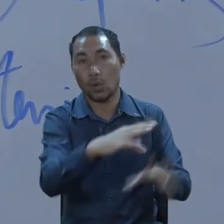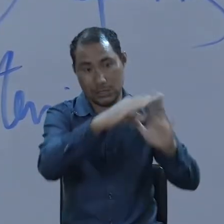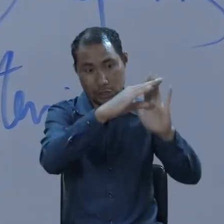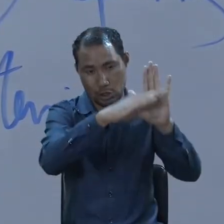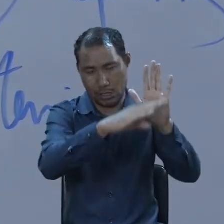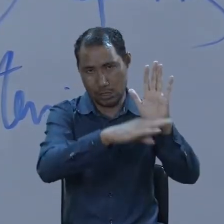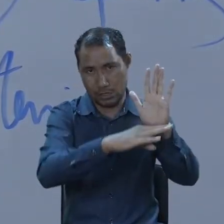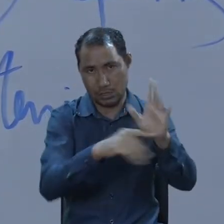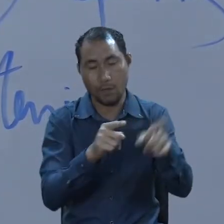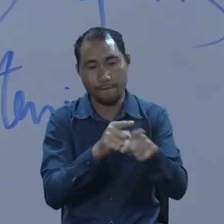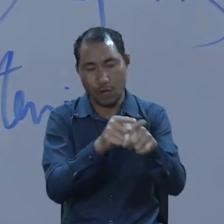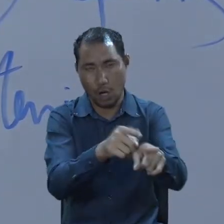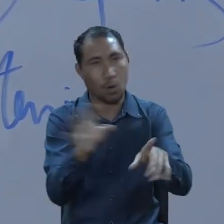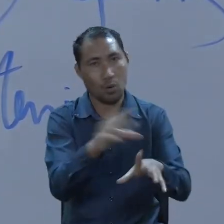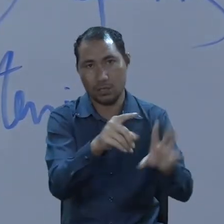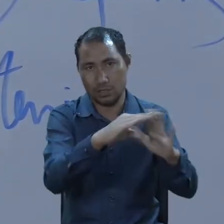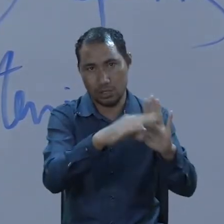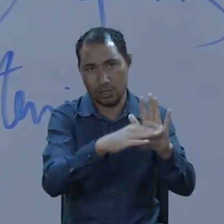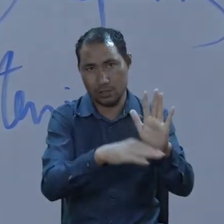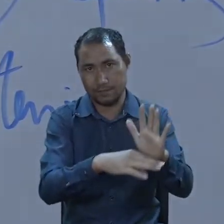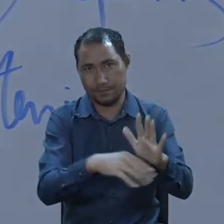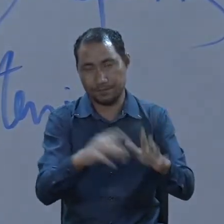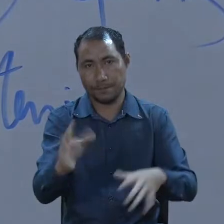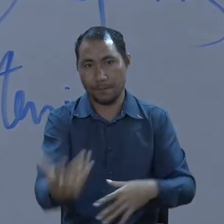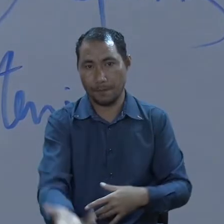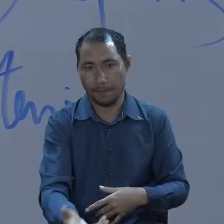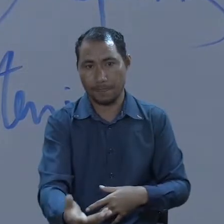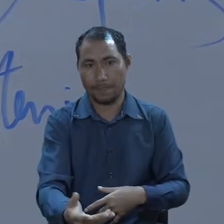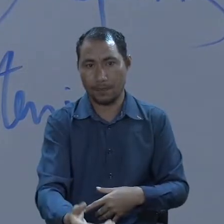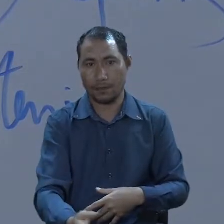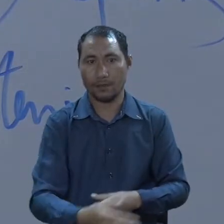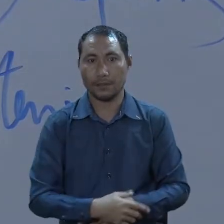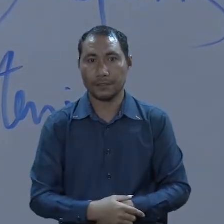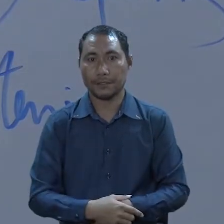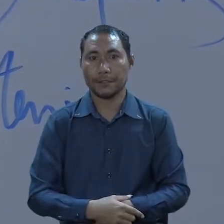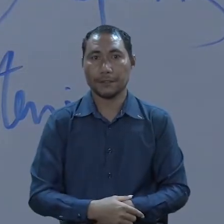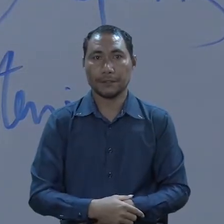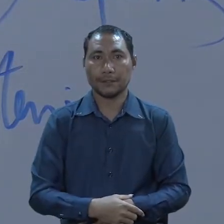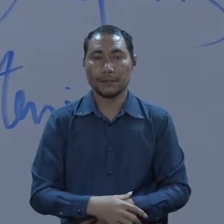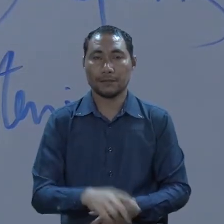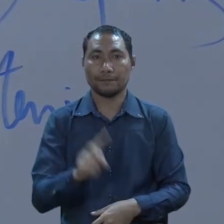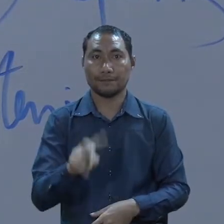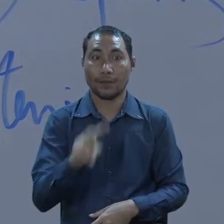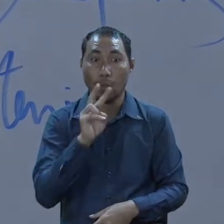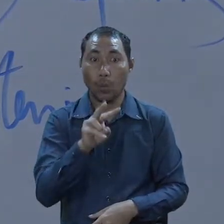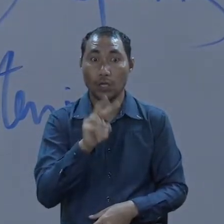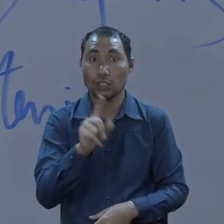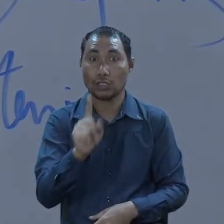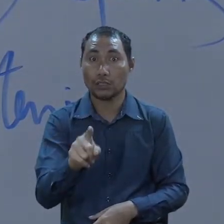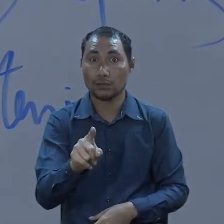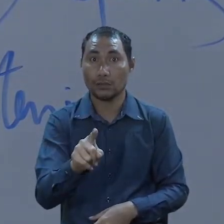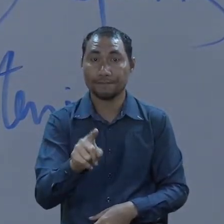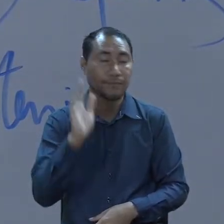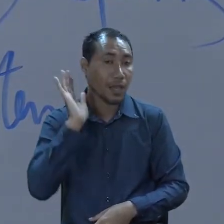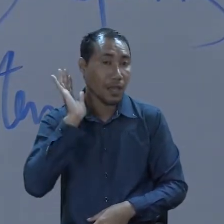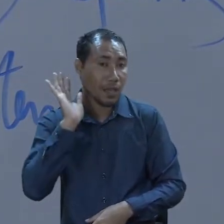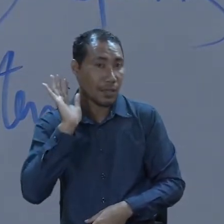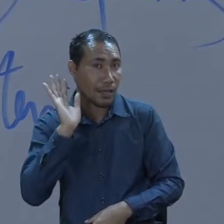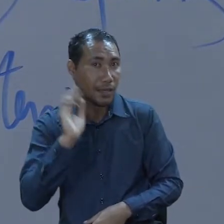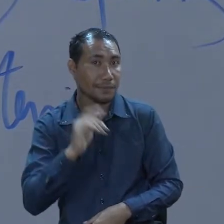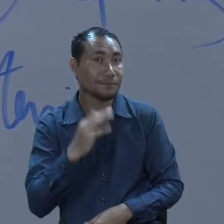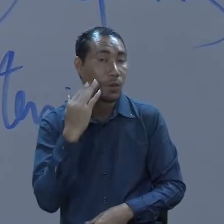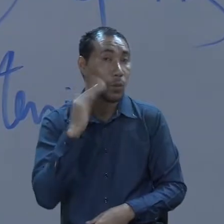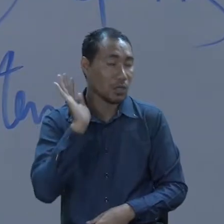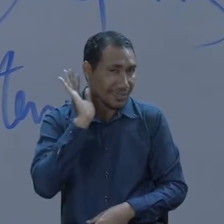Instructions, following those instructions. Watching through demonstration. You